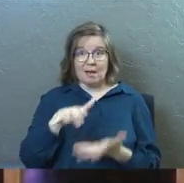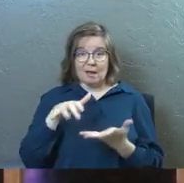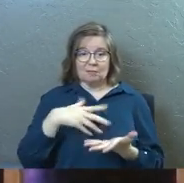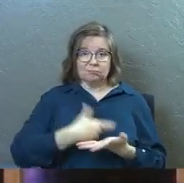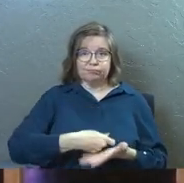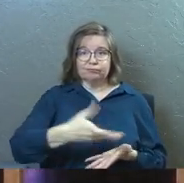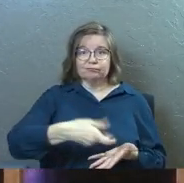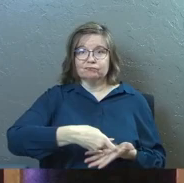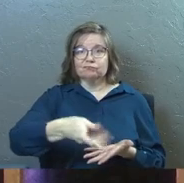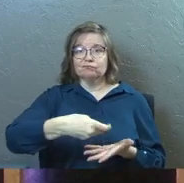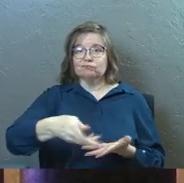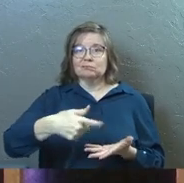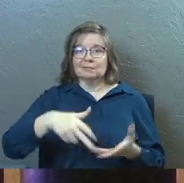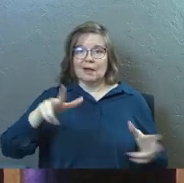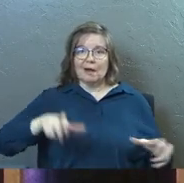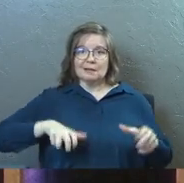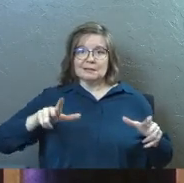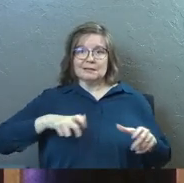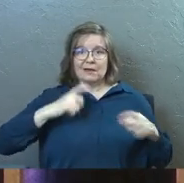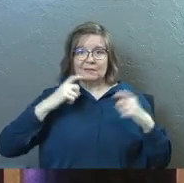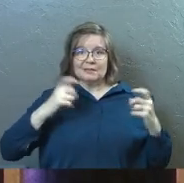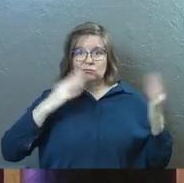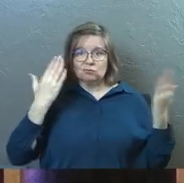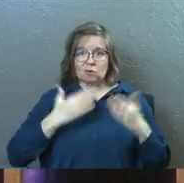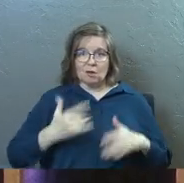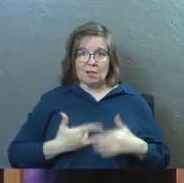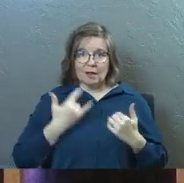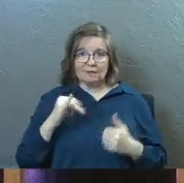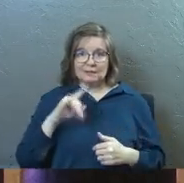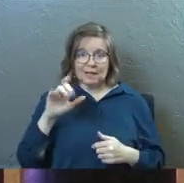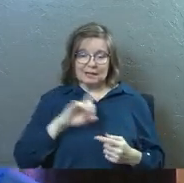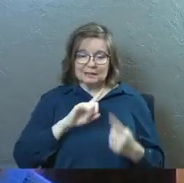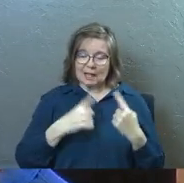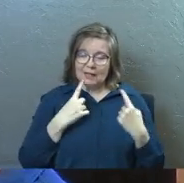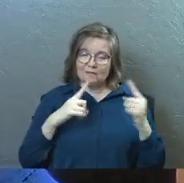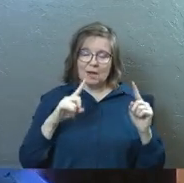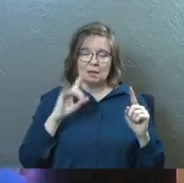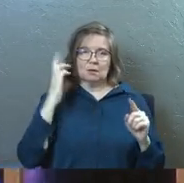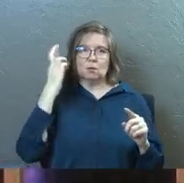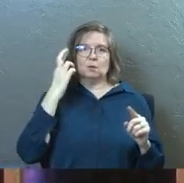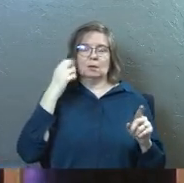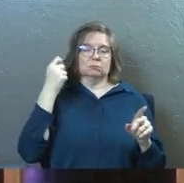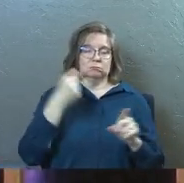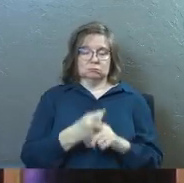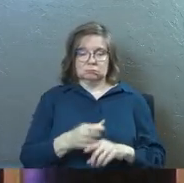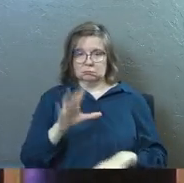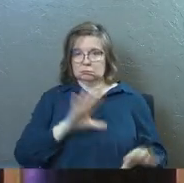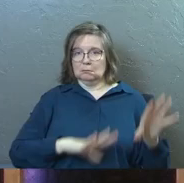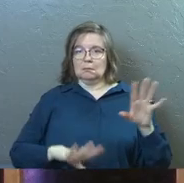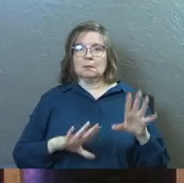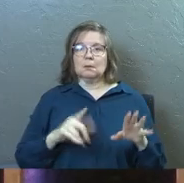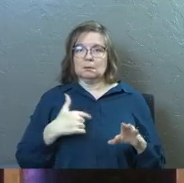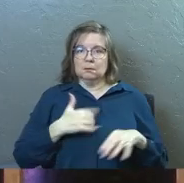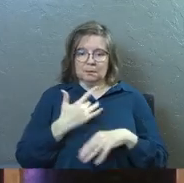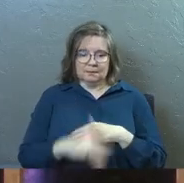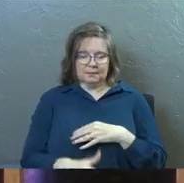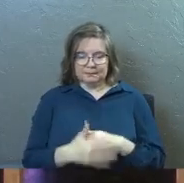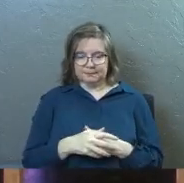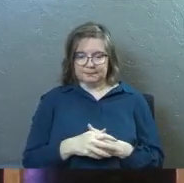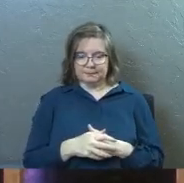a selfish, sinful, dark lifestyle until he finally wakes up. And when he finally wakes up, he's